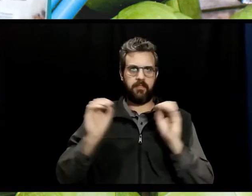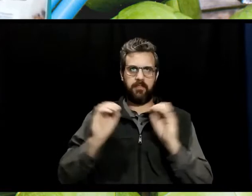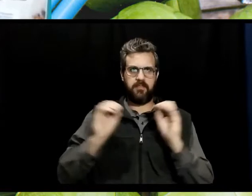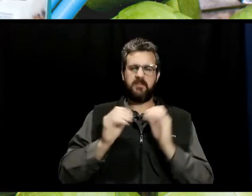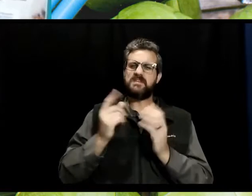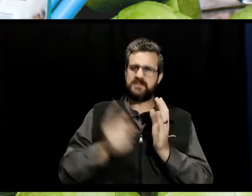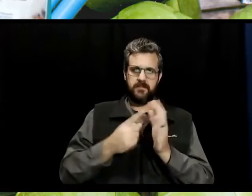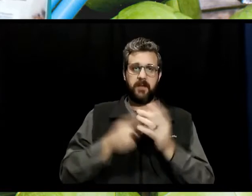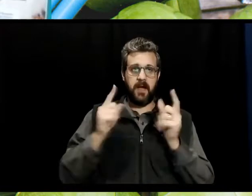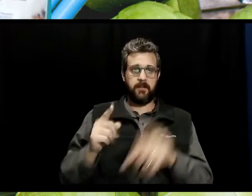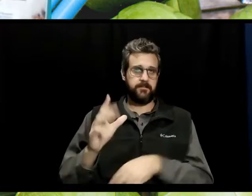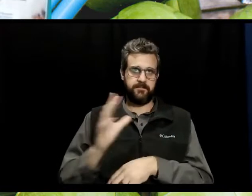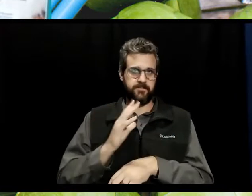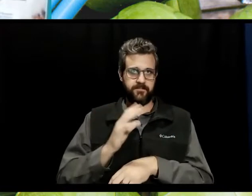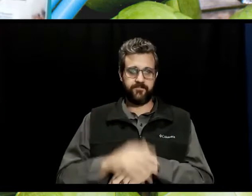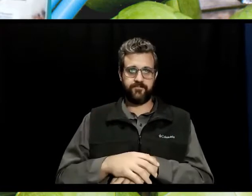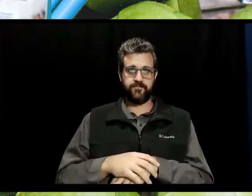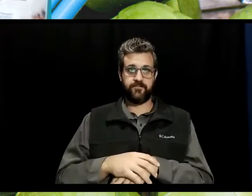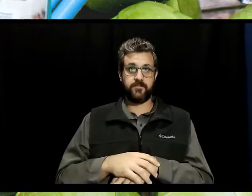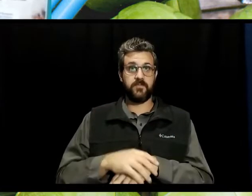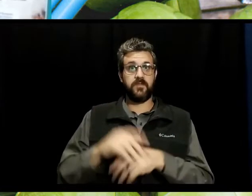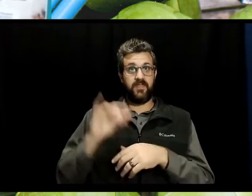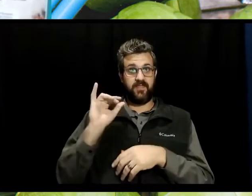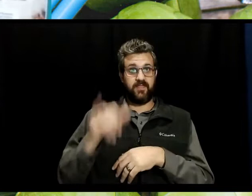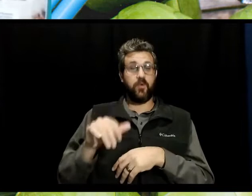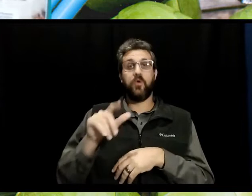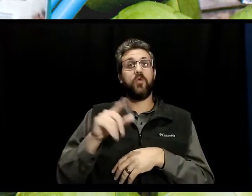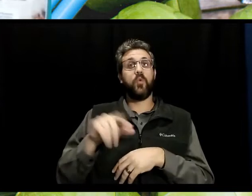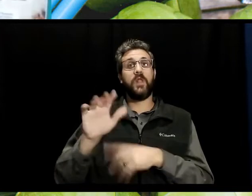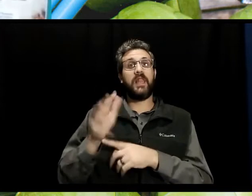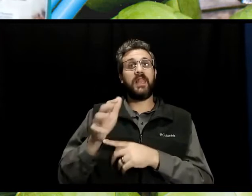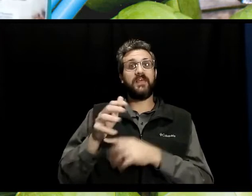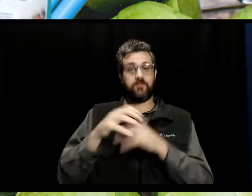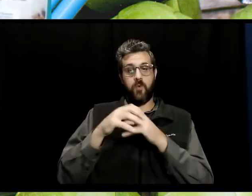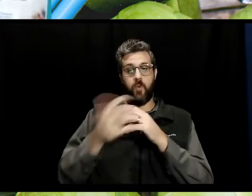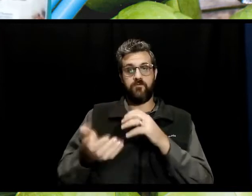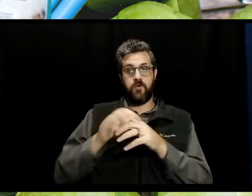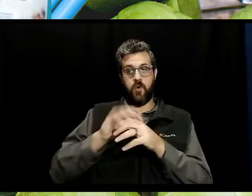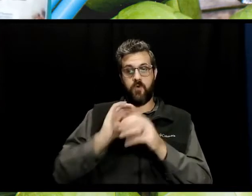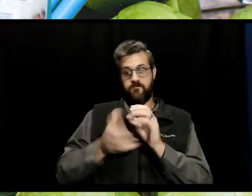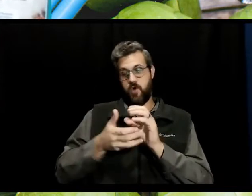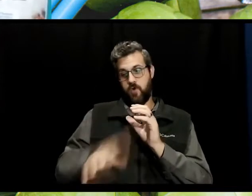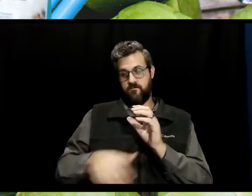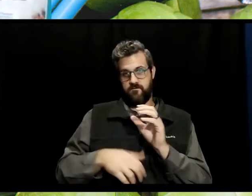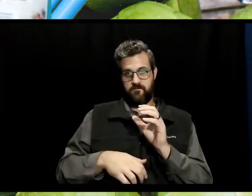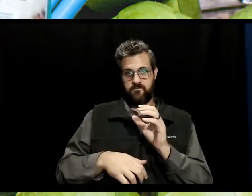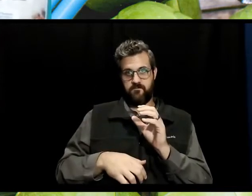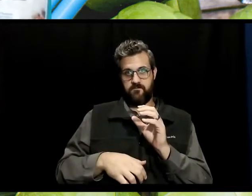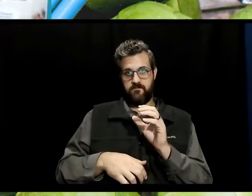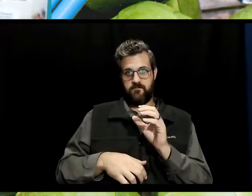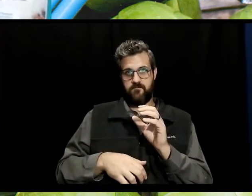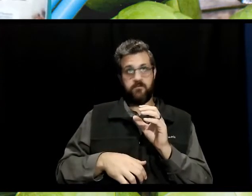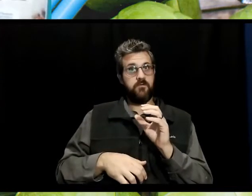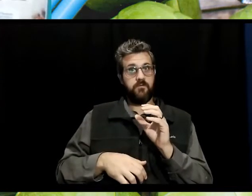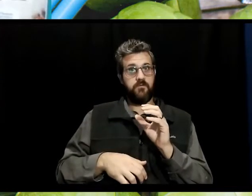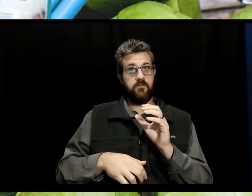okay. Once you remove the outer leaves, it tells us that we are going to score the core end of